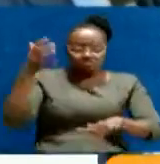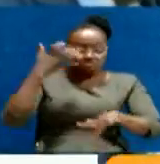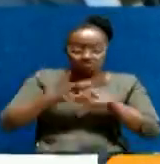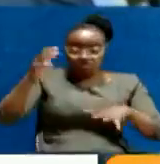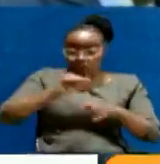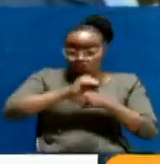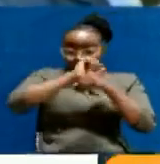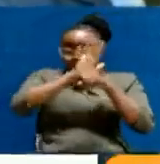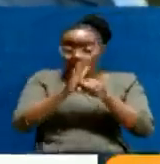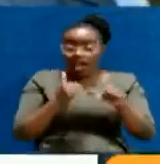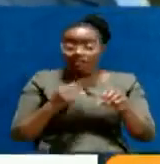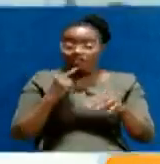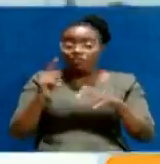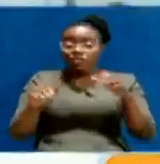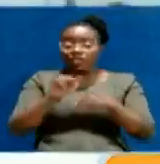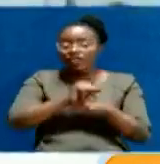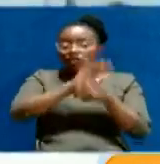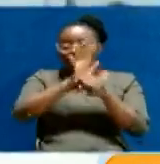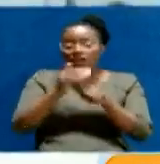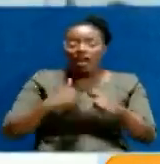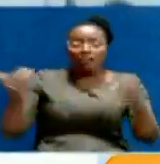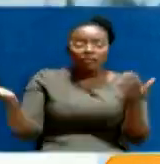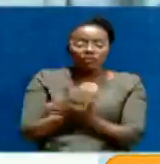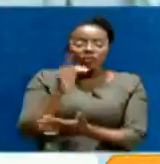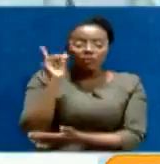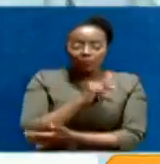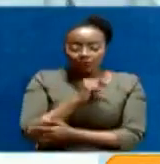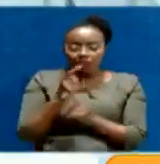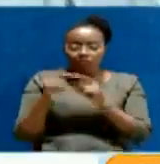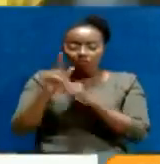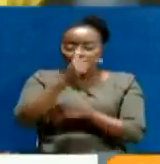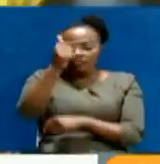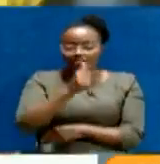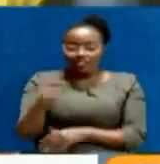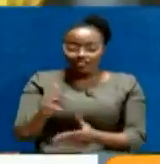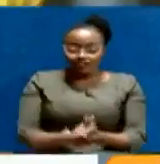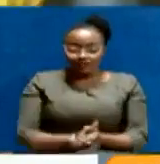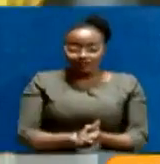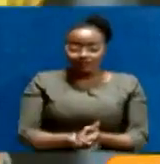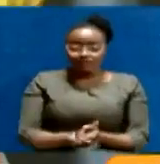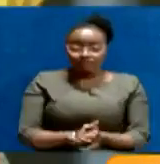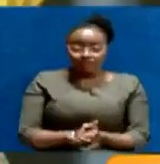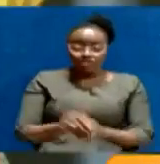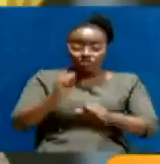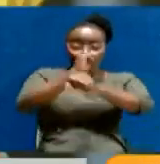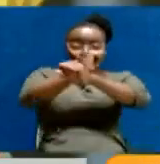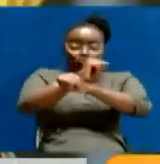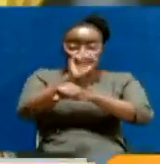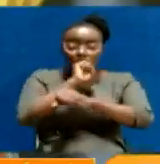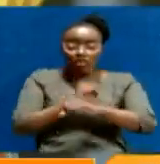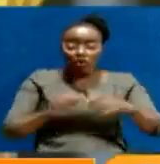of COVID-19, saying the virus had been eradicated from the country. Ili tuwakinge wazee